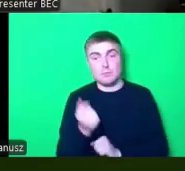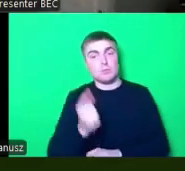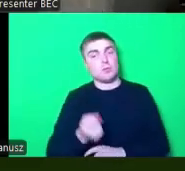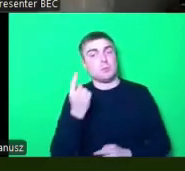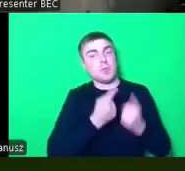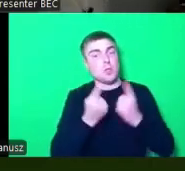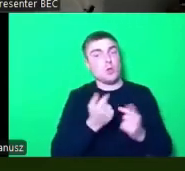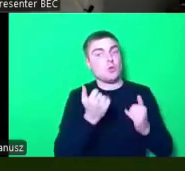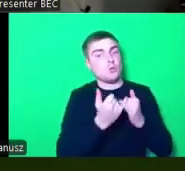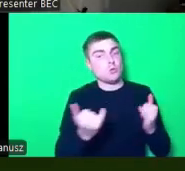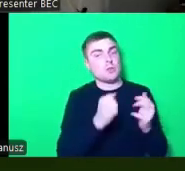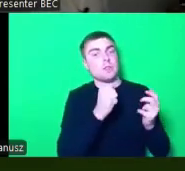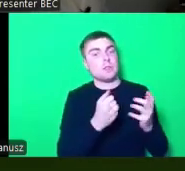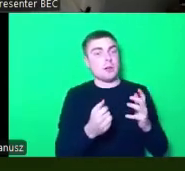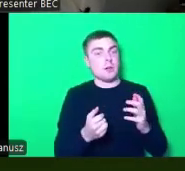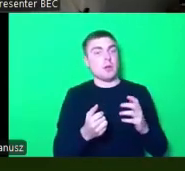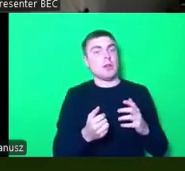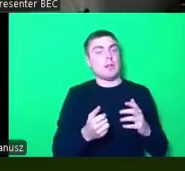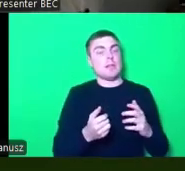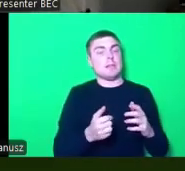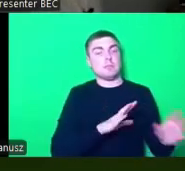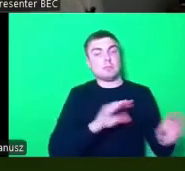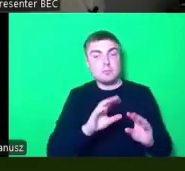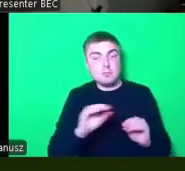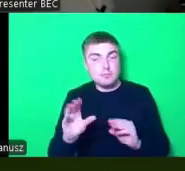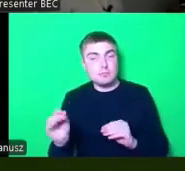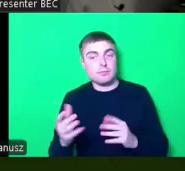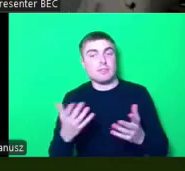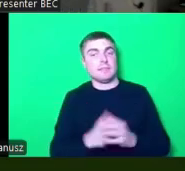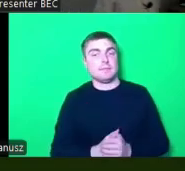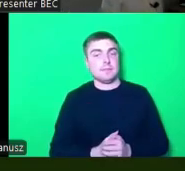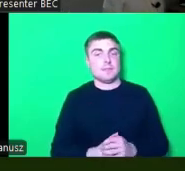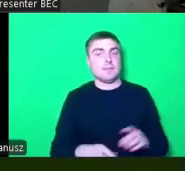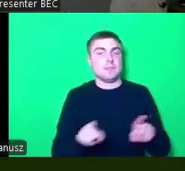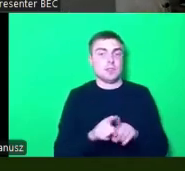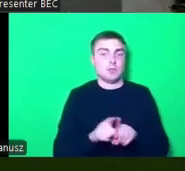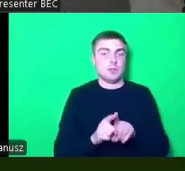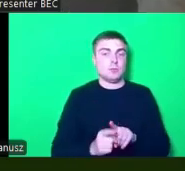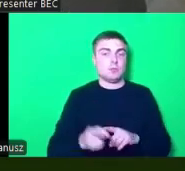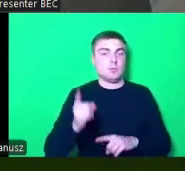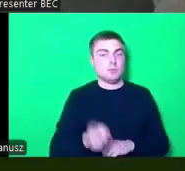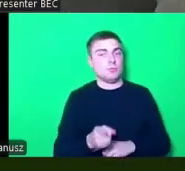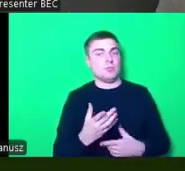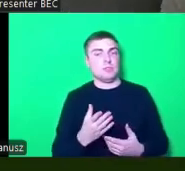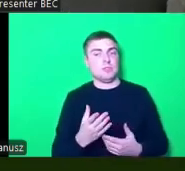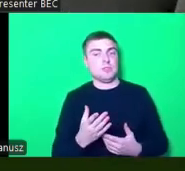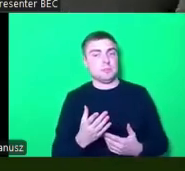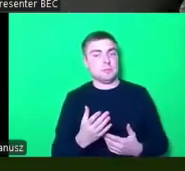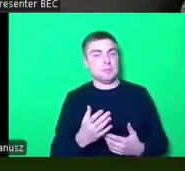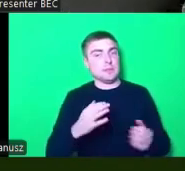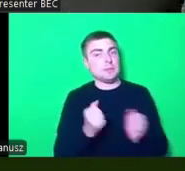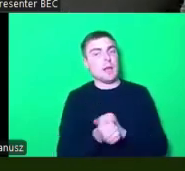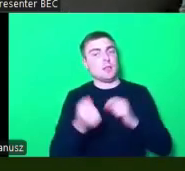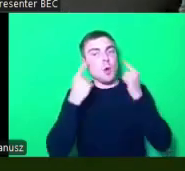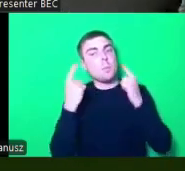and multifunctional forests outside Natura 2000, while we should focus on self-adaptive processes